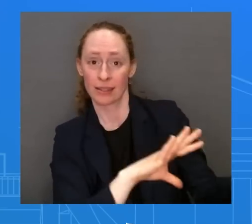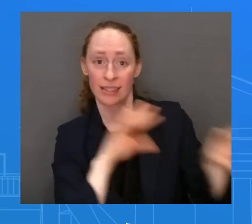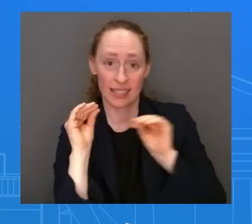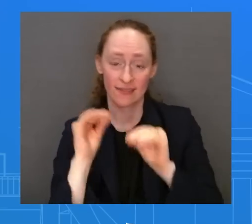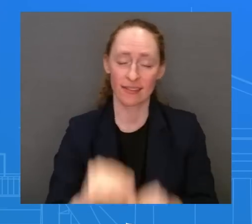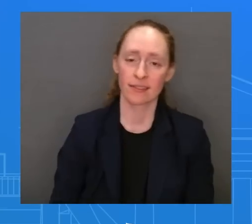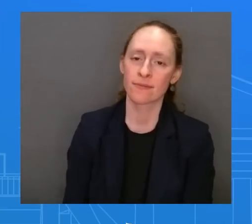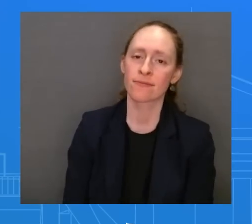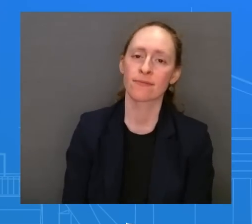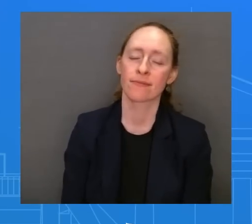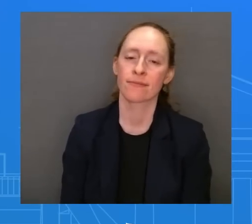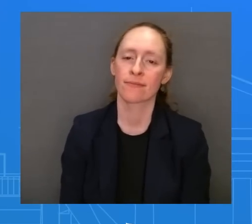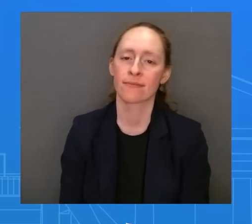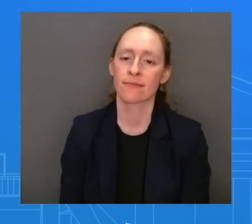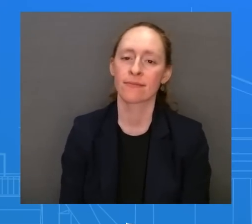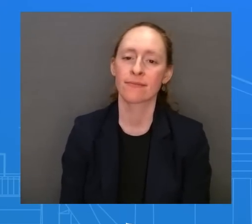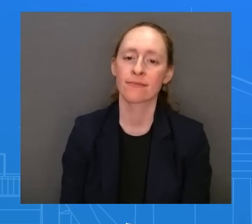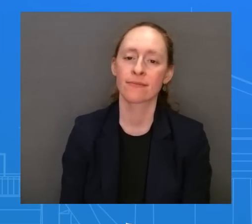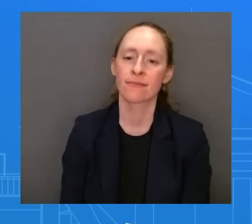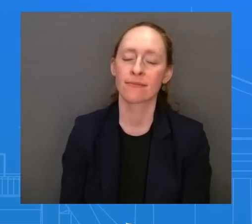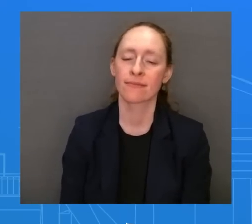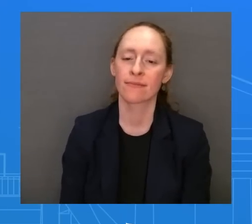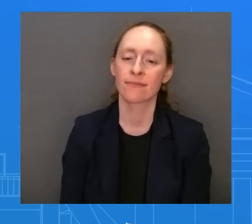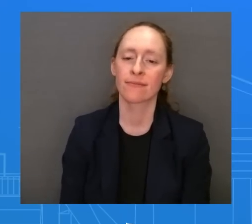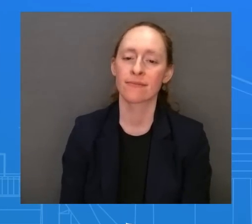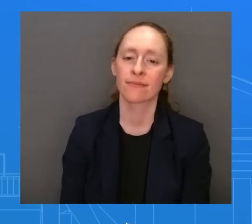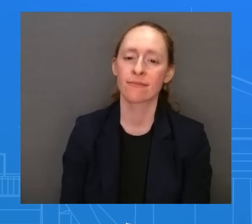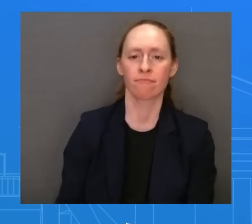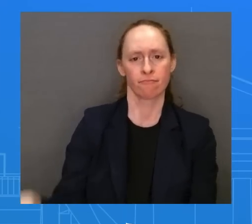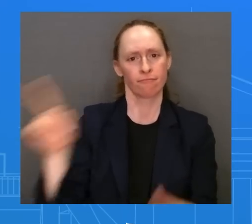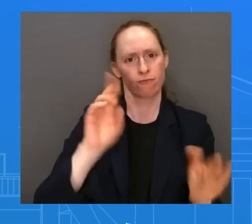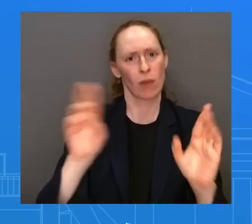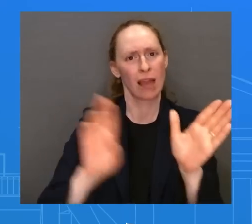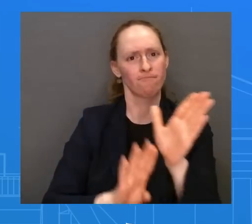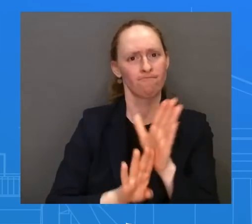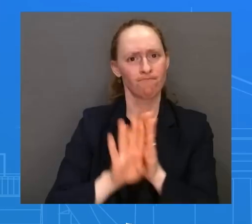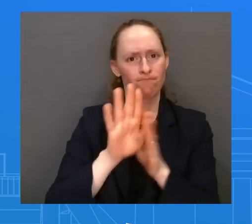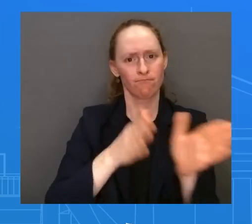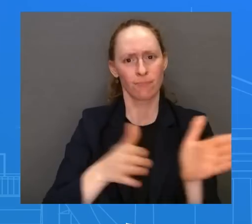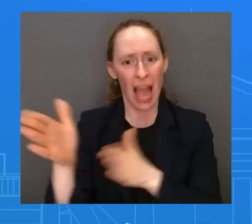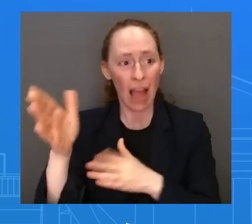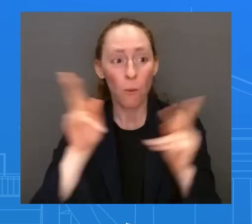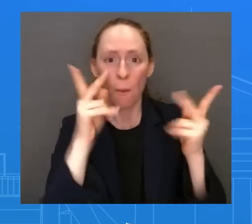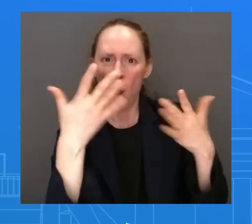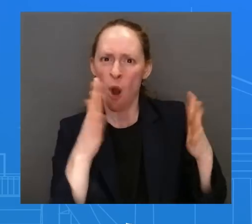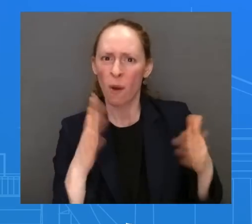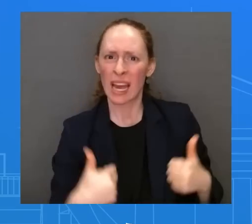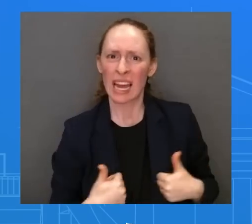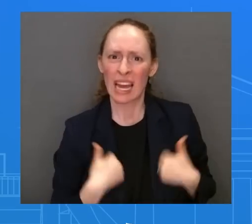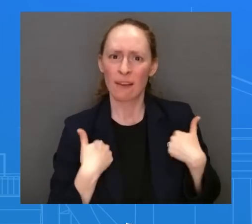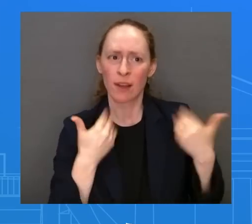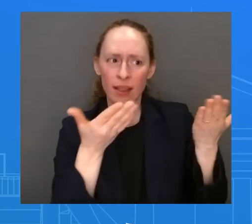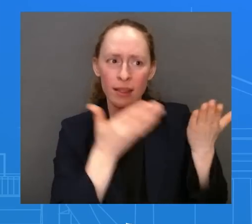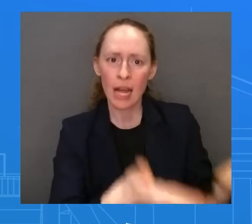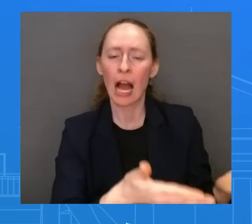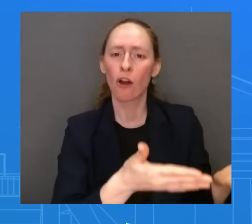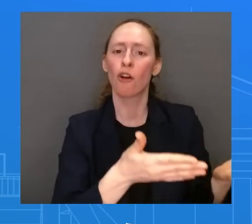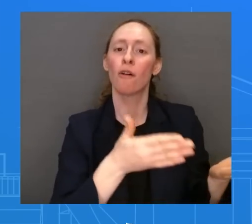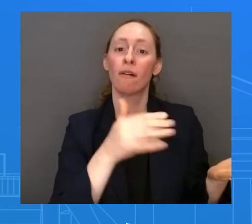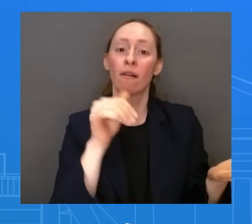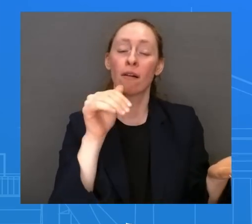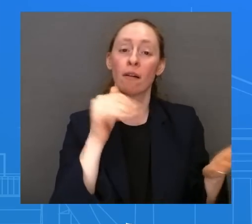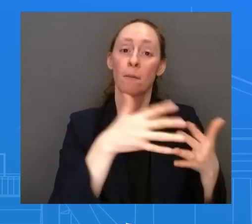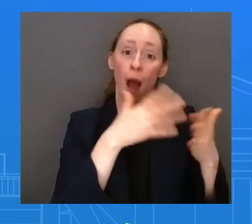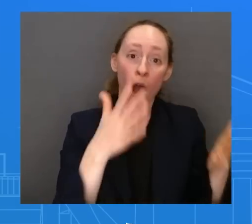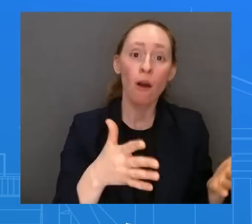presence and plans to evacuate both American citizens and Afghan allies alike indeed evacuation plan and planning